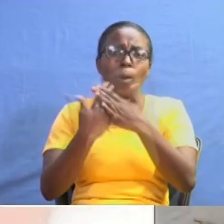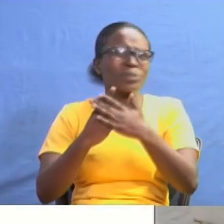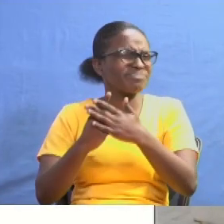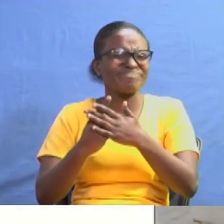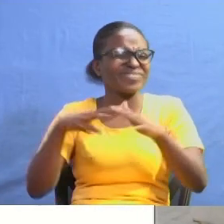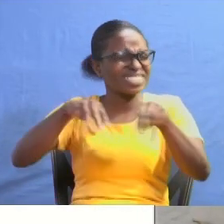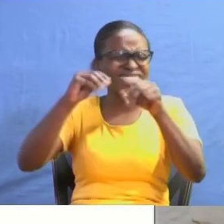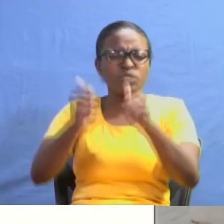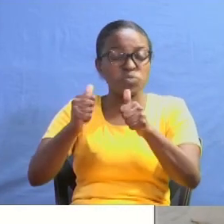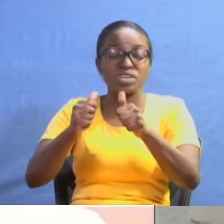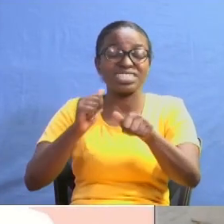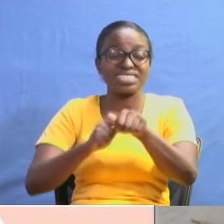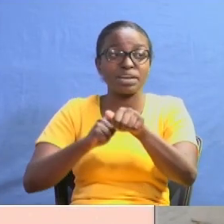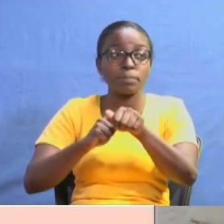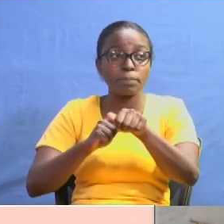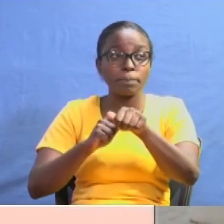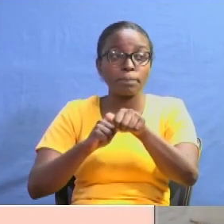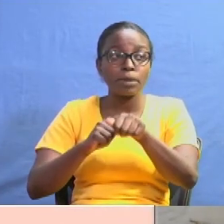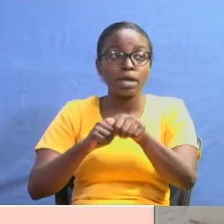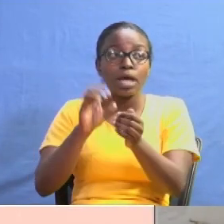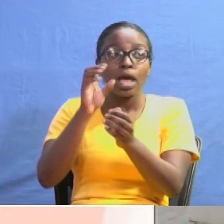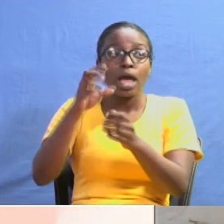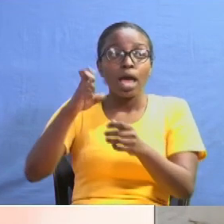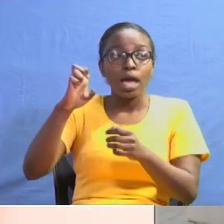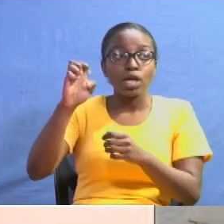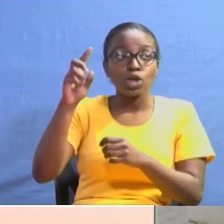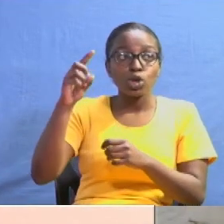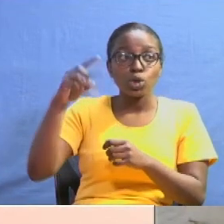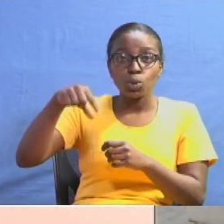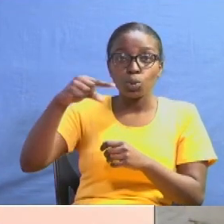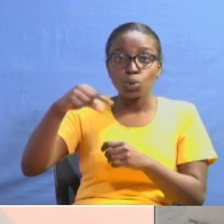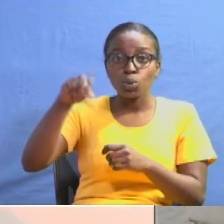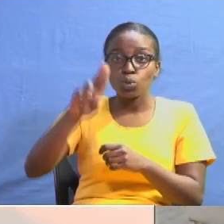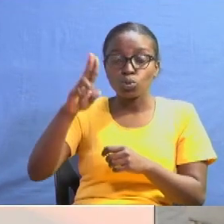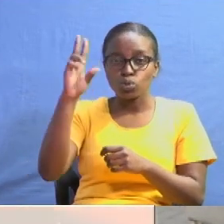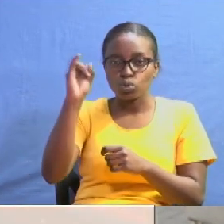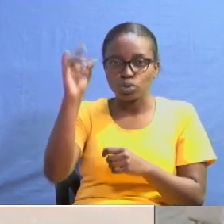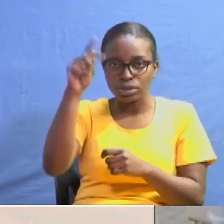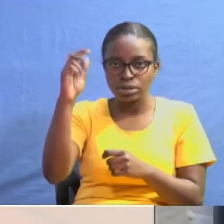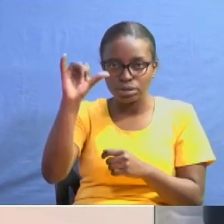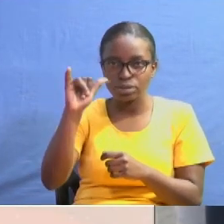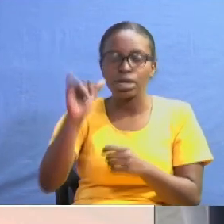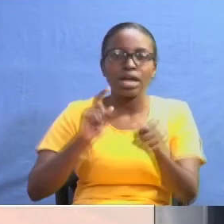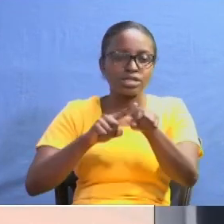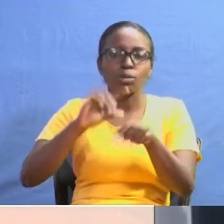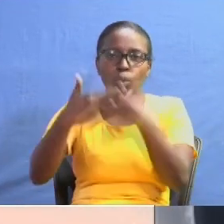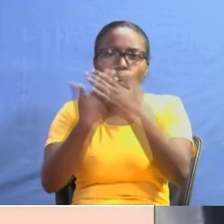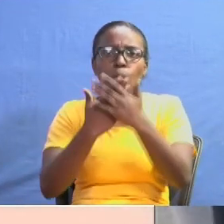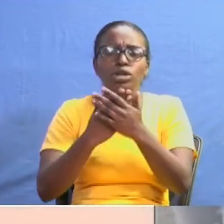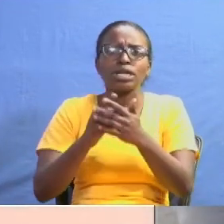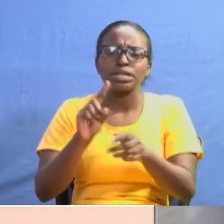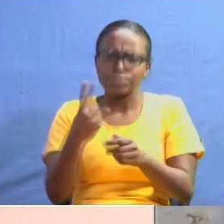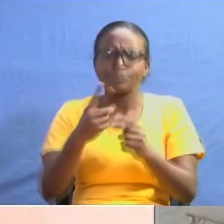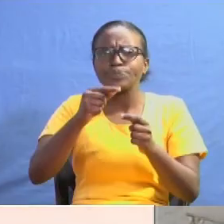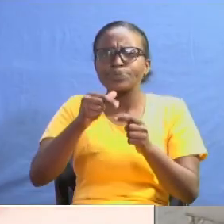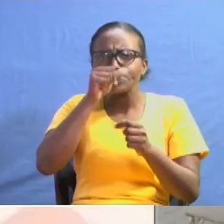taken to maybe scholarship like Equity Bank. They have all those scholarship. So you can go to Alliance with a scholarship maybe from a private agent, but